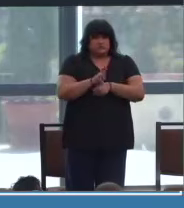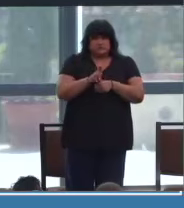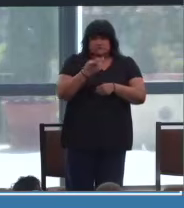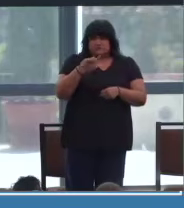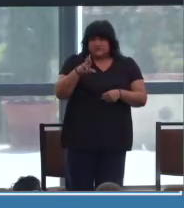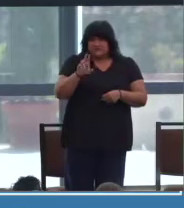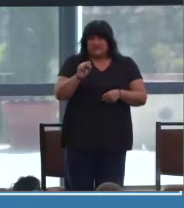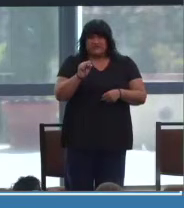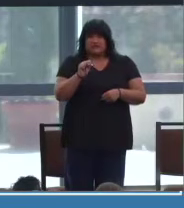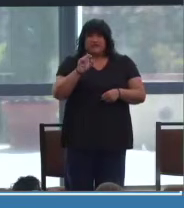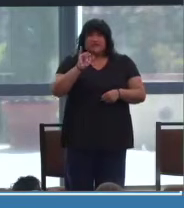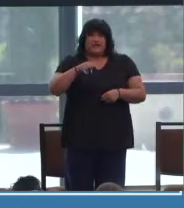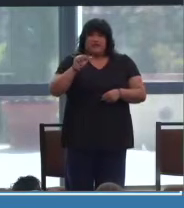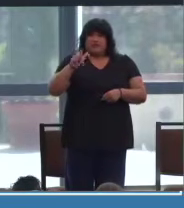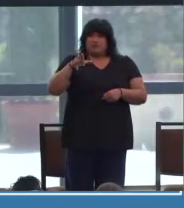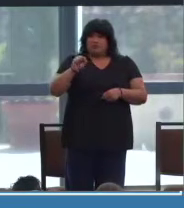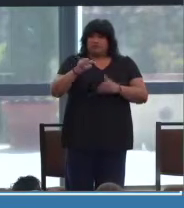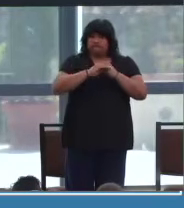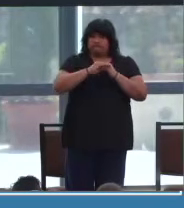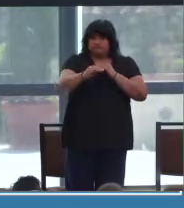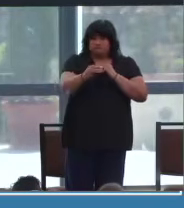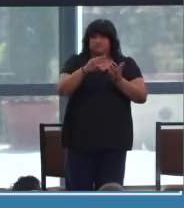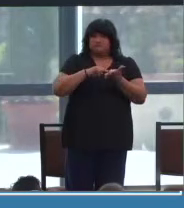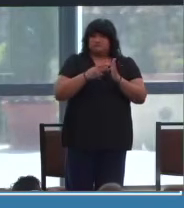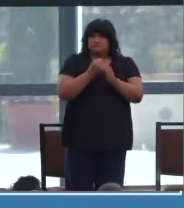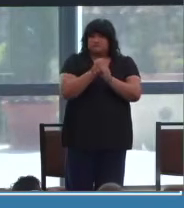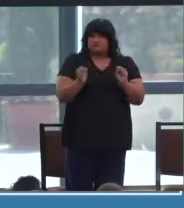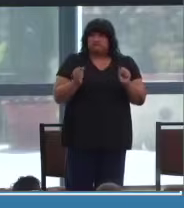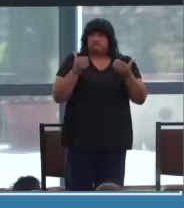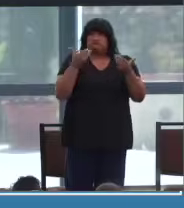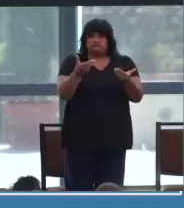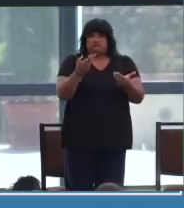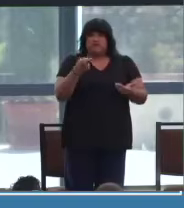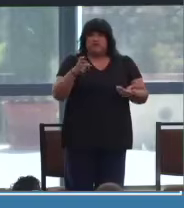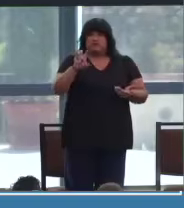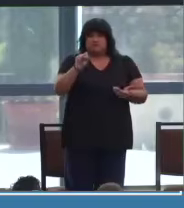is otherwise quiet, it does seem like it's pretty safe if you need to be on that.